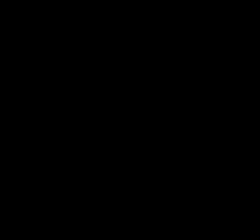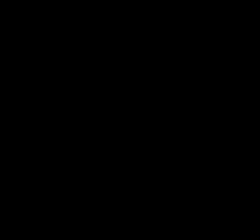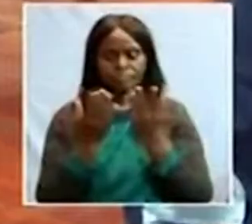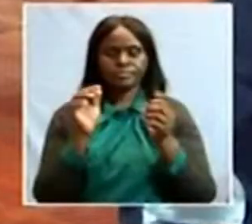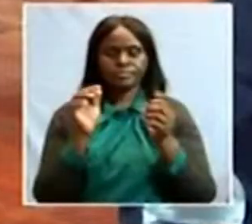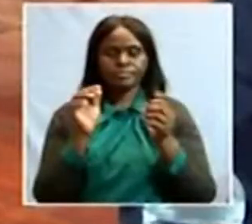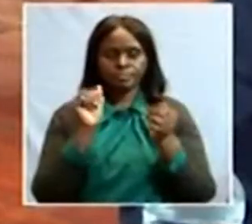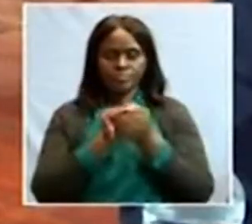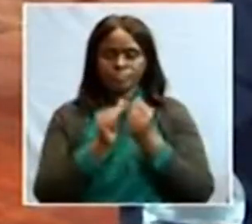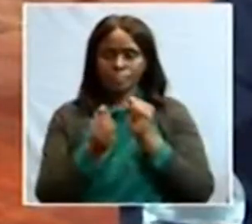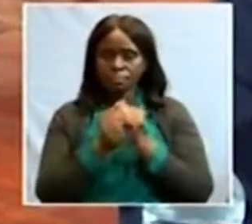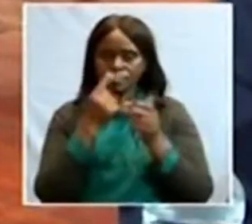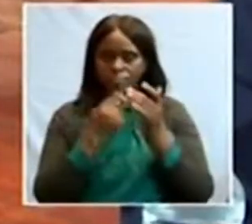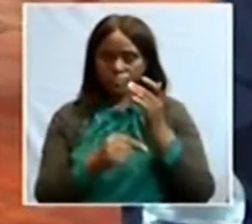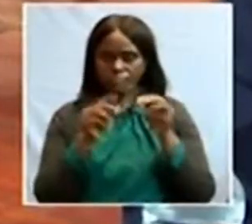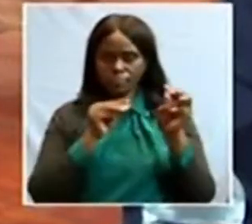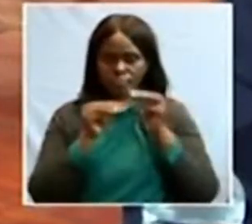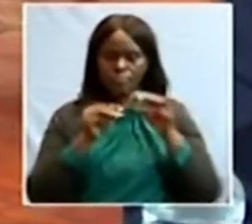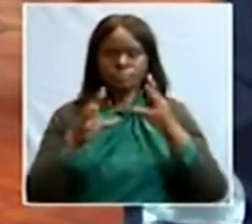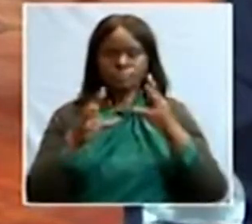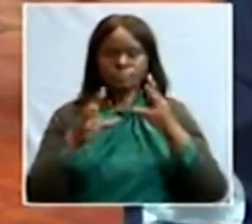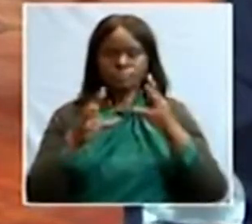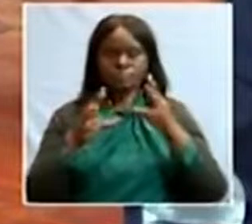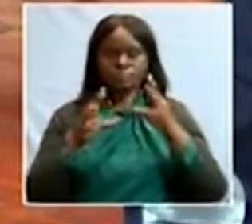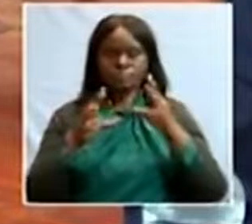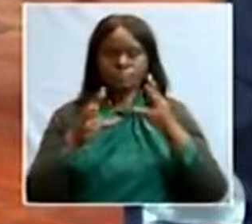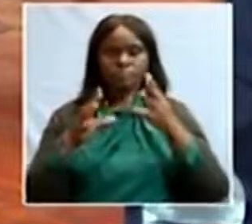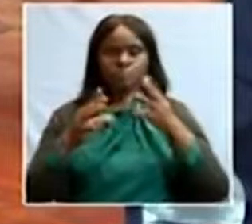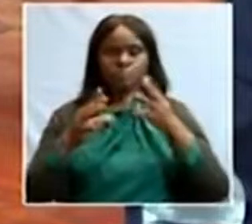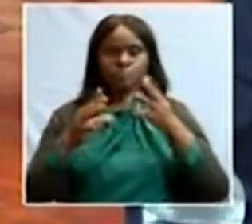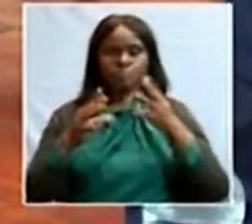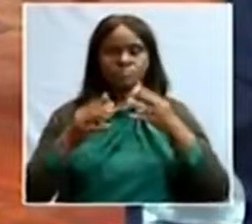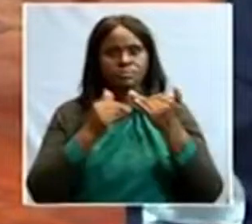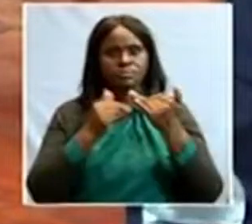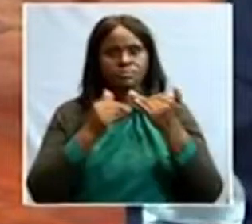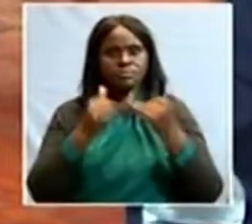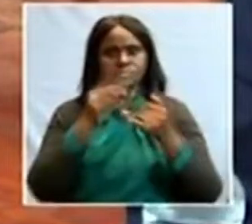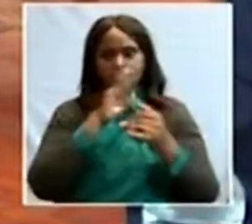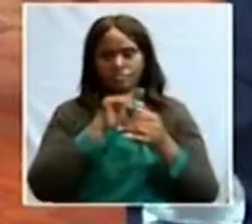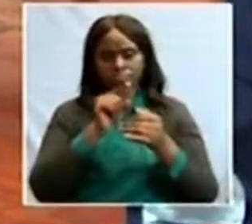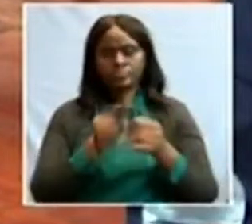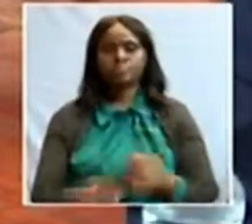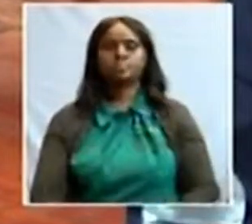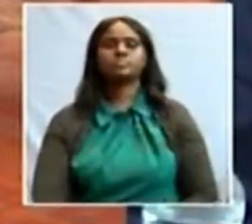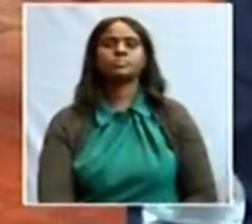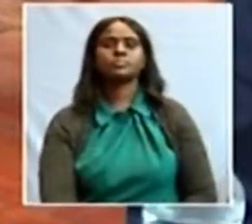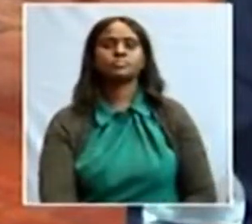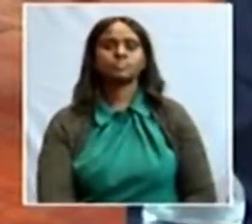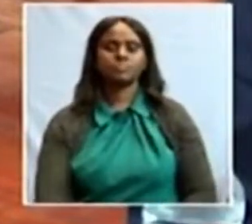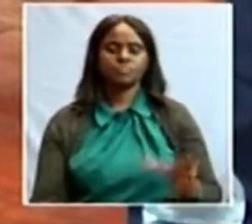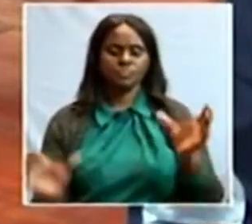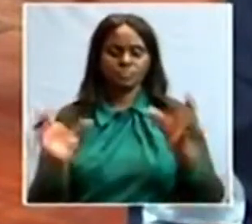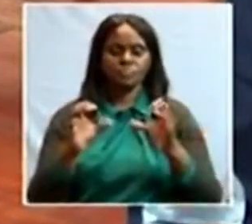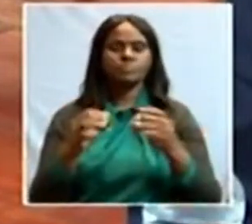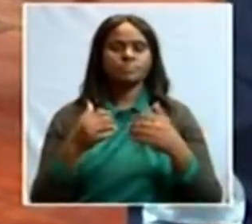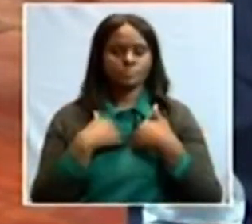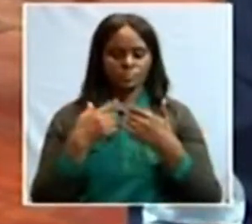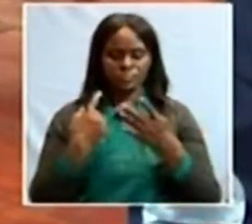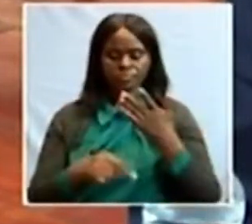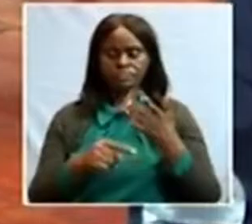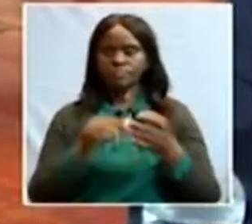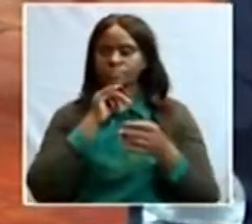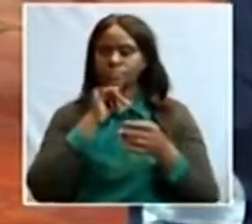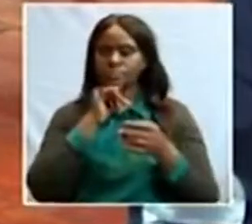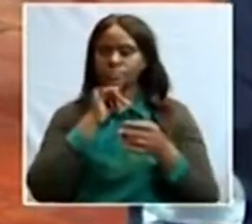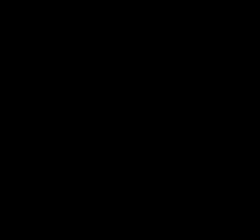Because of the query, management wishes to acknowledge the to report that the Council has not